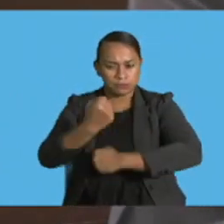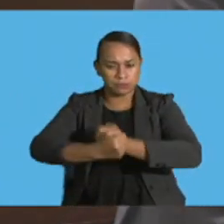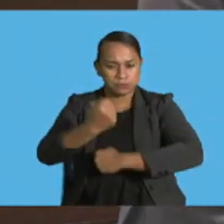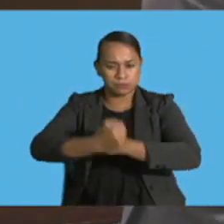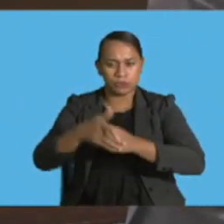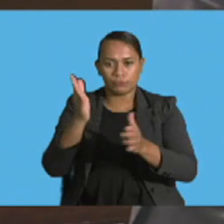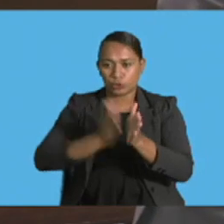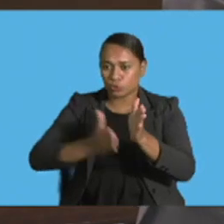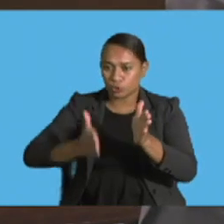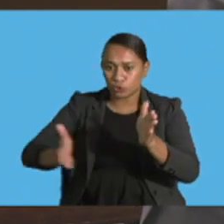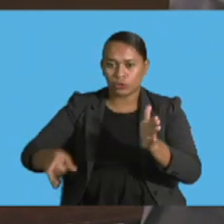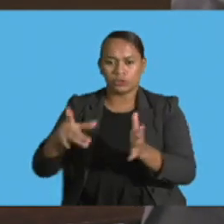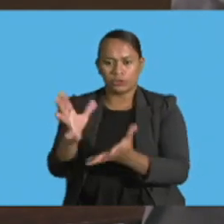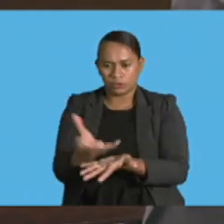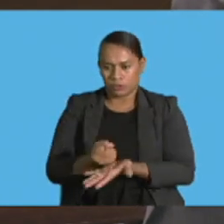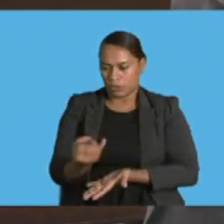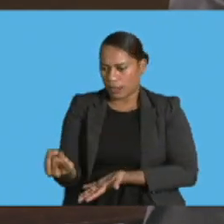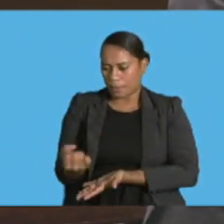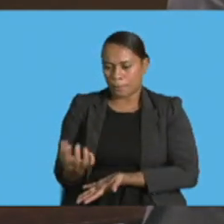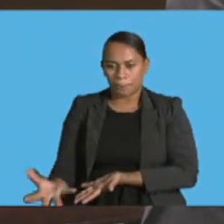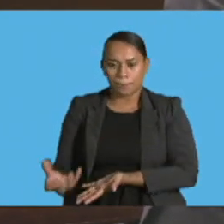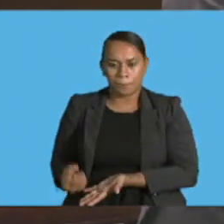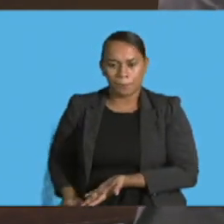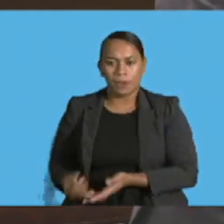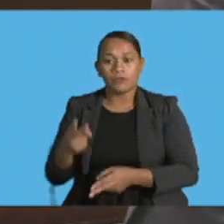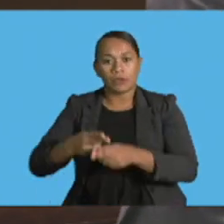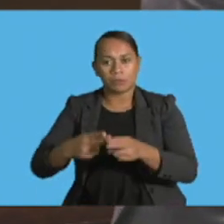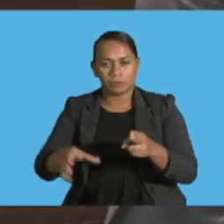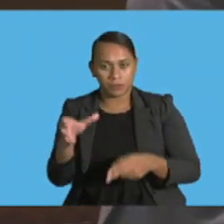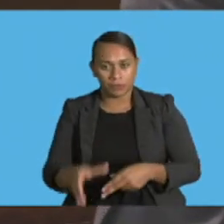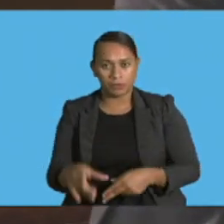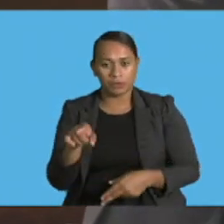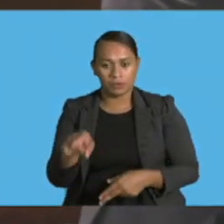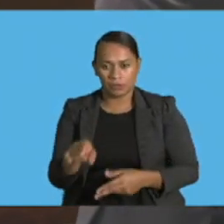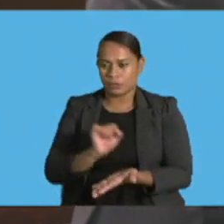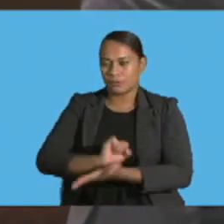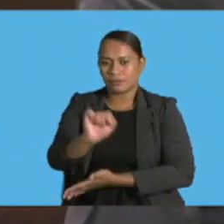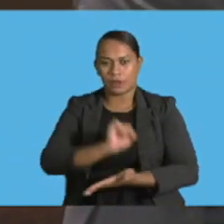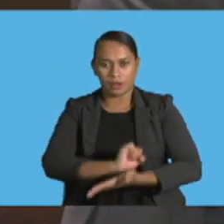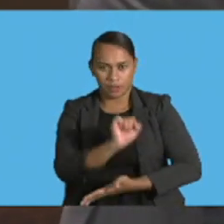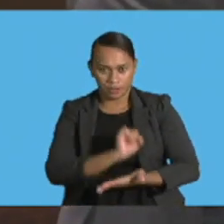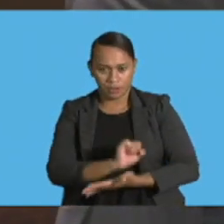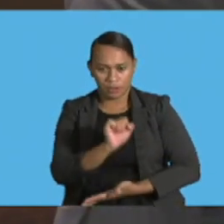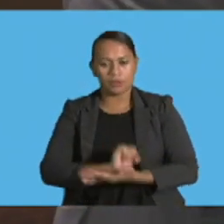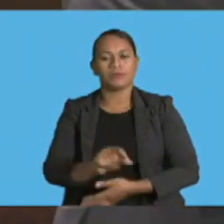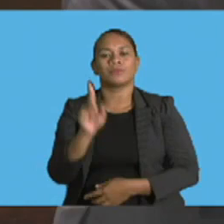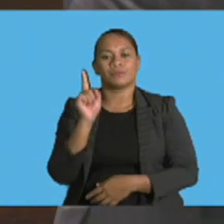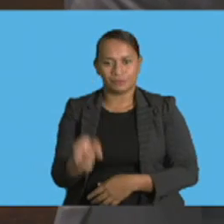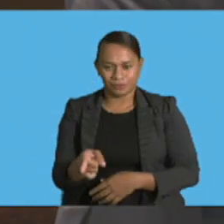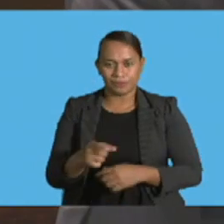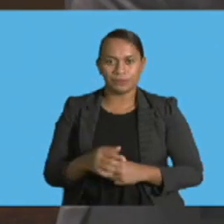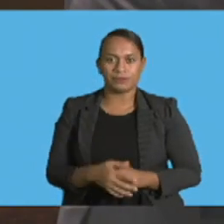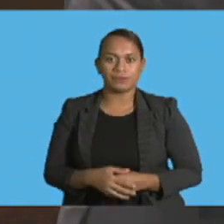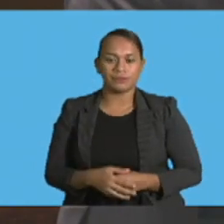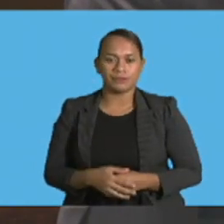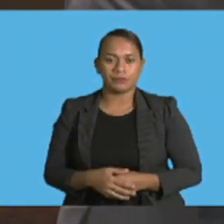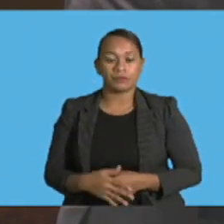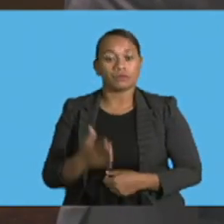generated both for the farmers and FSC from sugar sales. I want to repeat